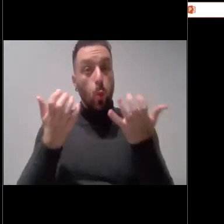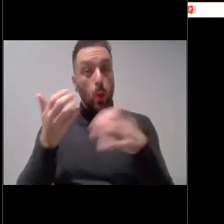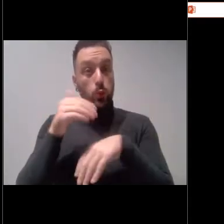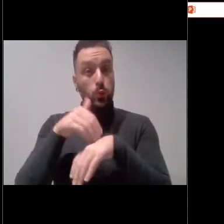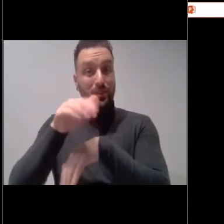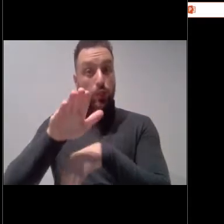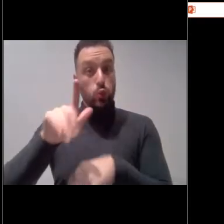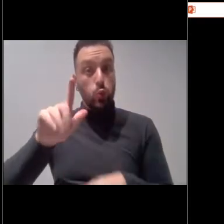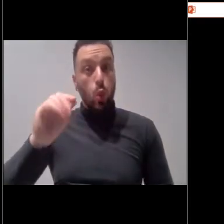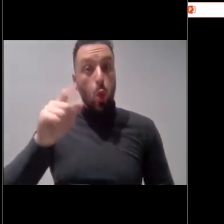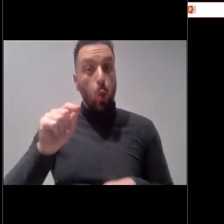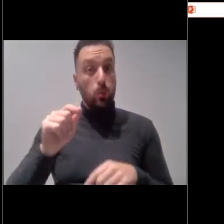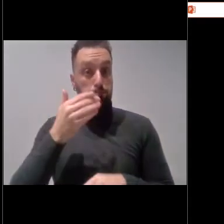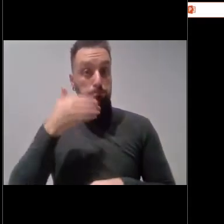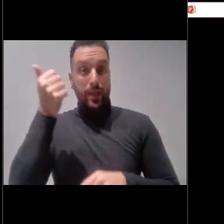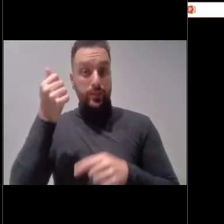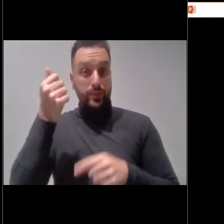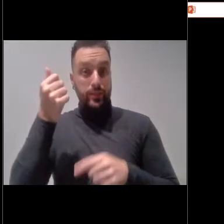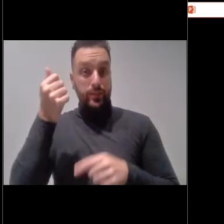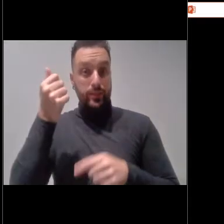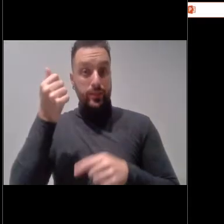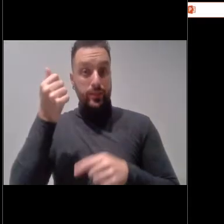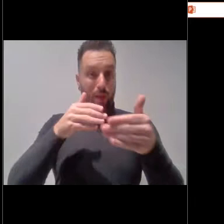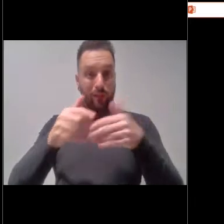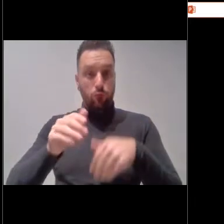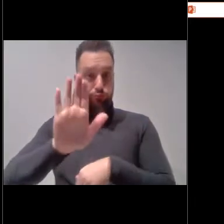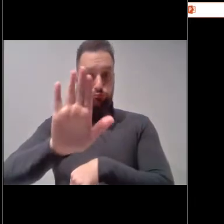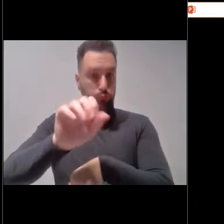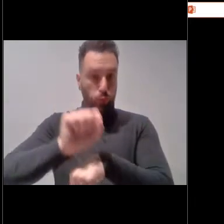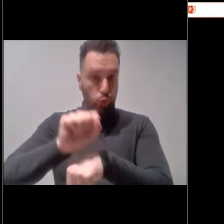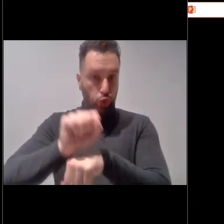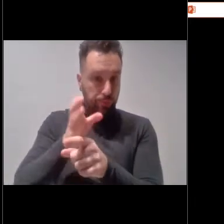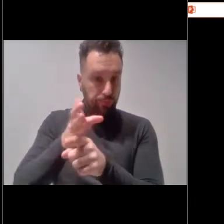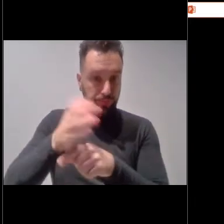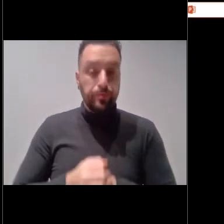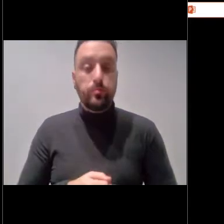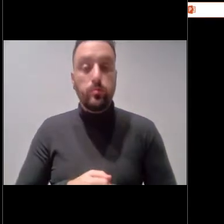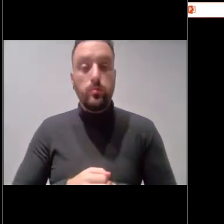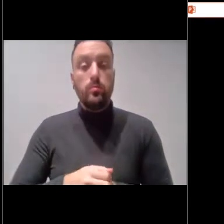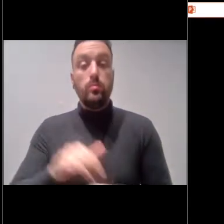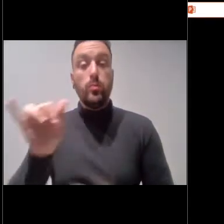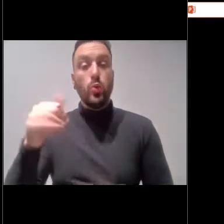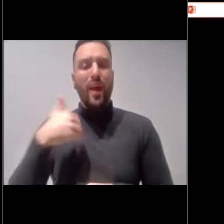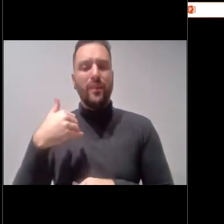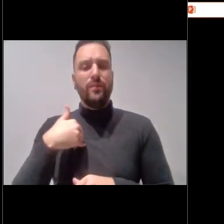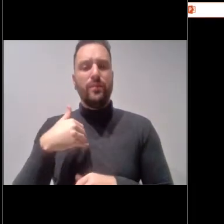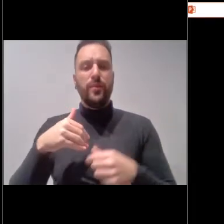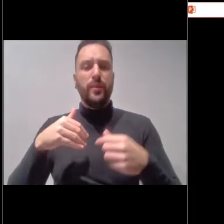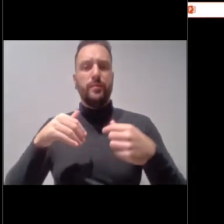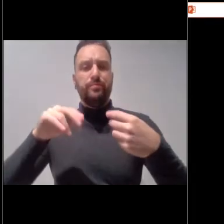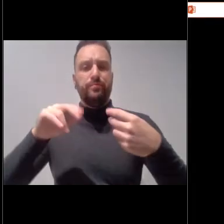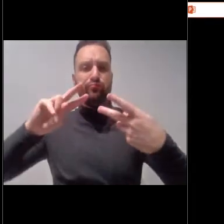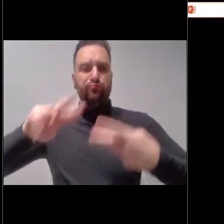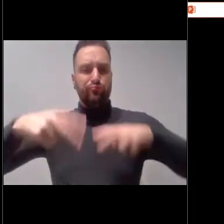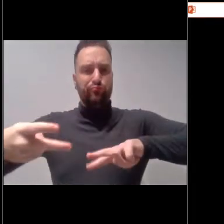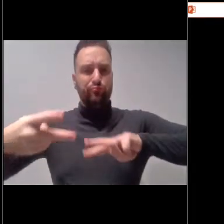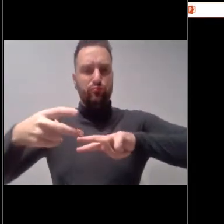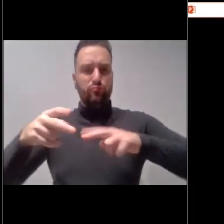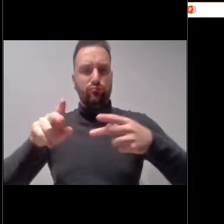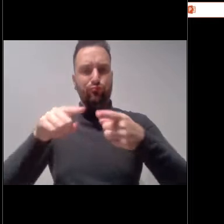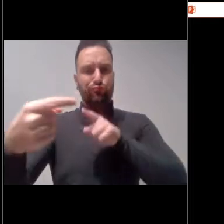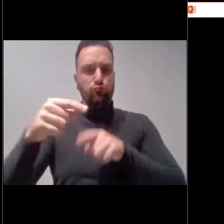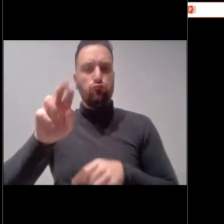logo that works best for whatever it is that you're working on. We also have reverse logos. So reverse logos would be logos that